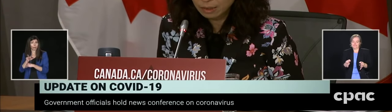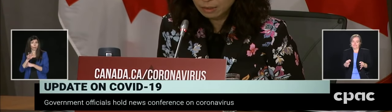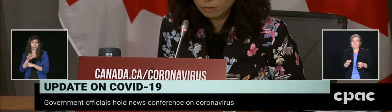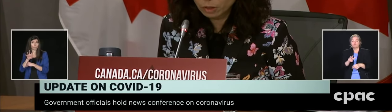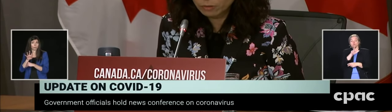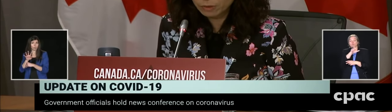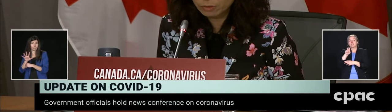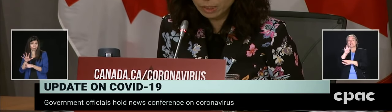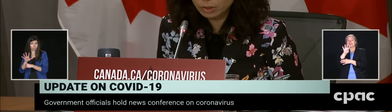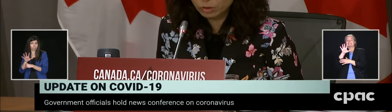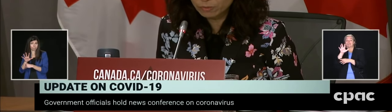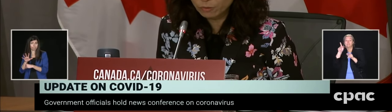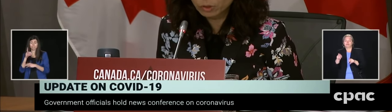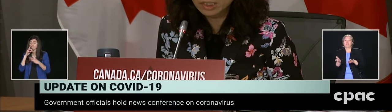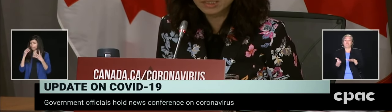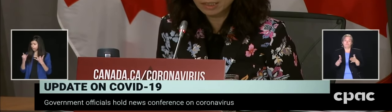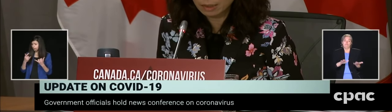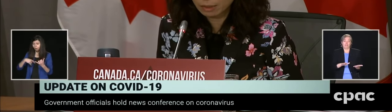testing for over